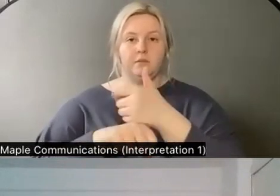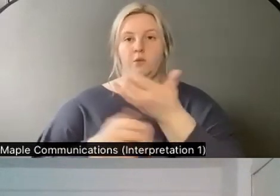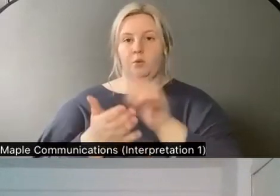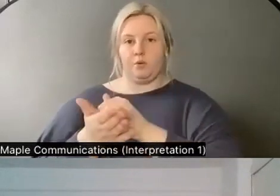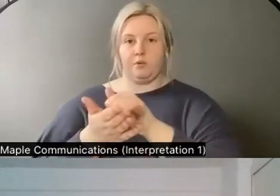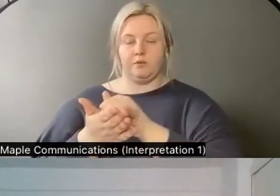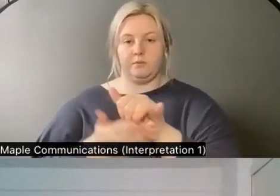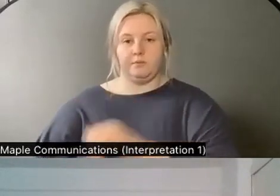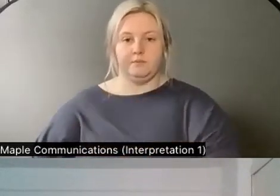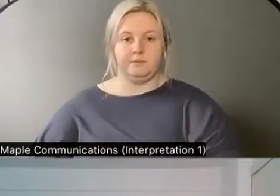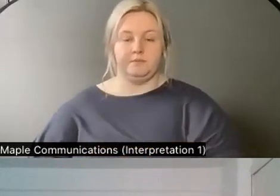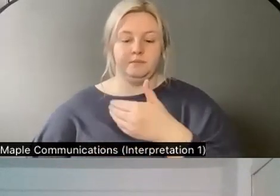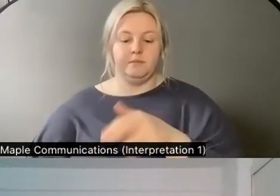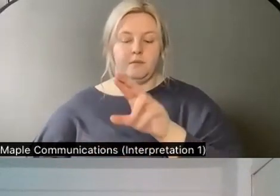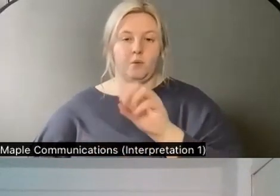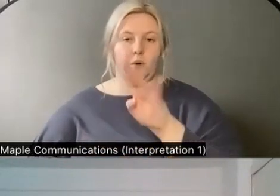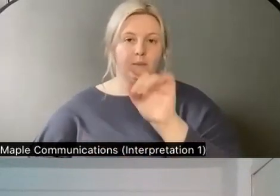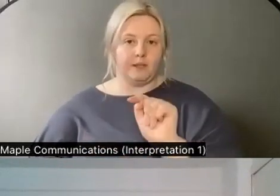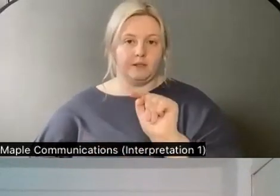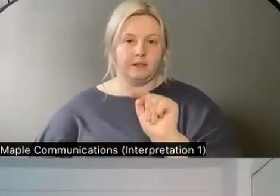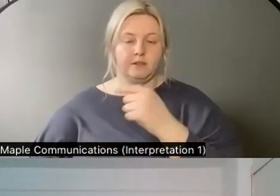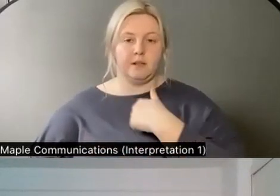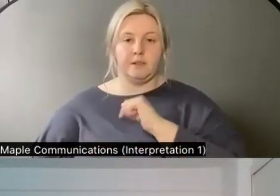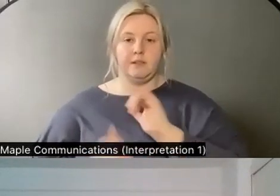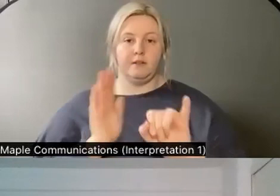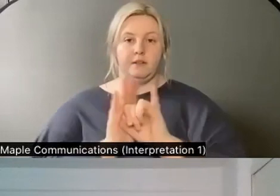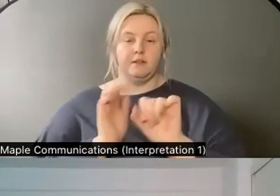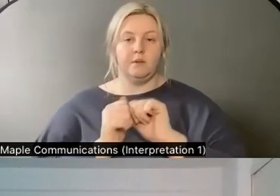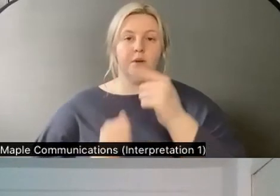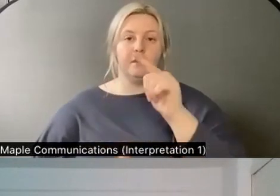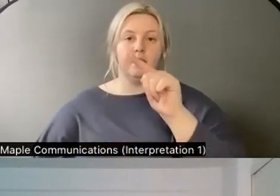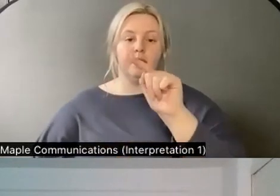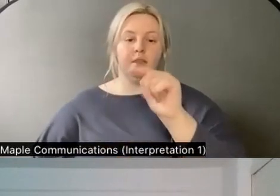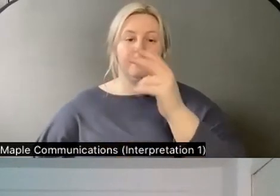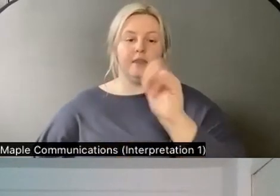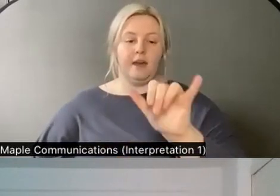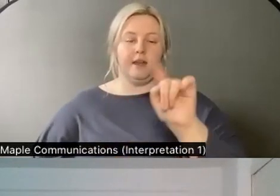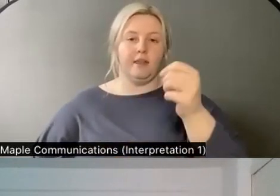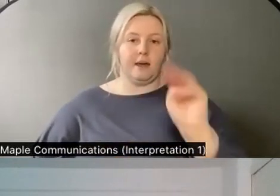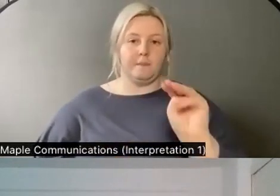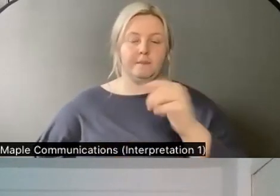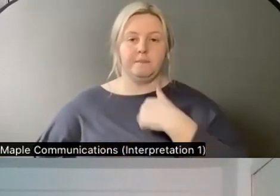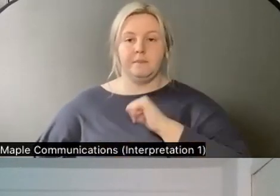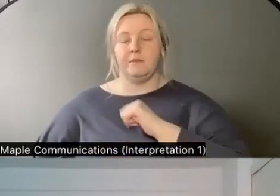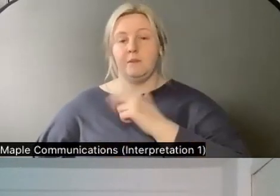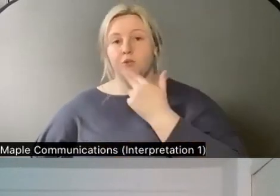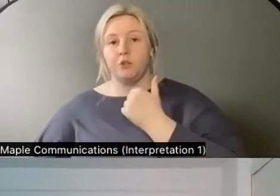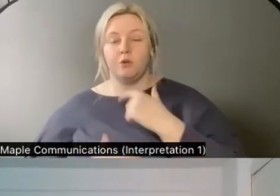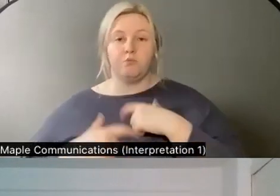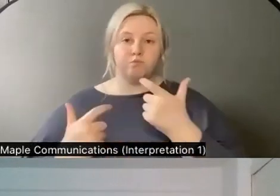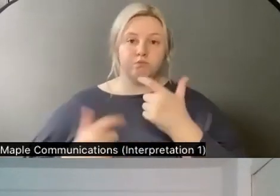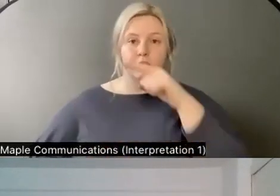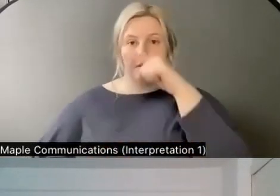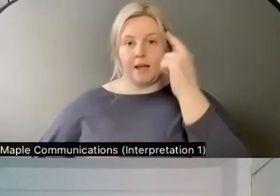My name is Rabbit, and I use they, them pronouns. I am a cute, fat, Black person wearing